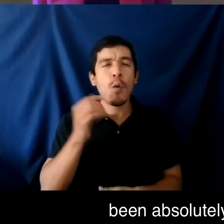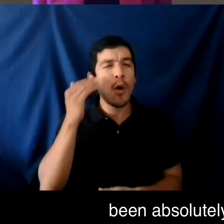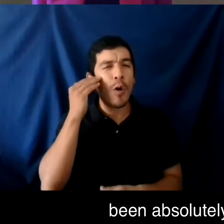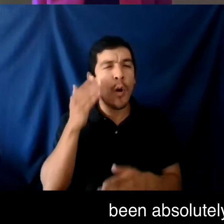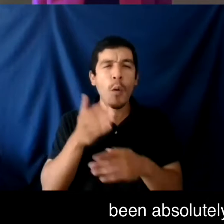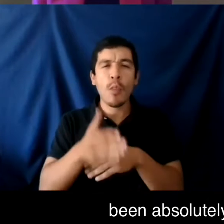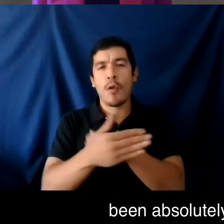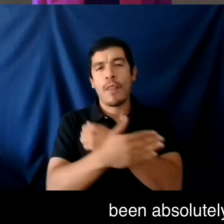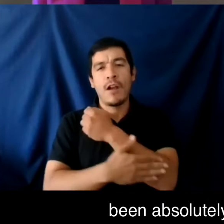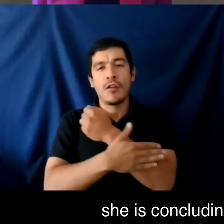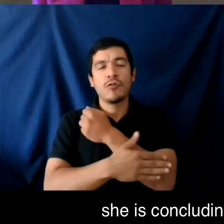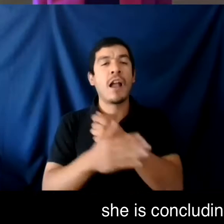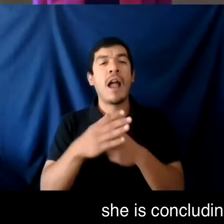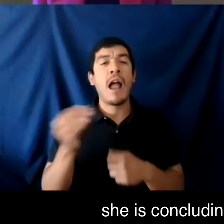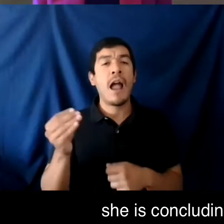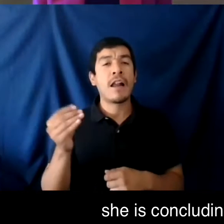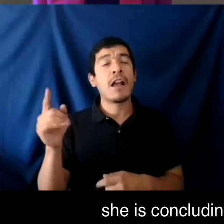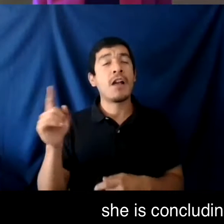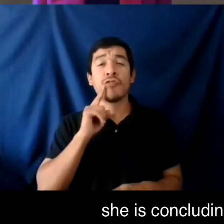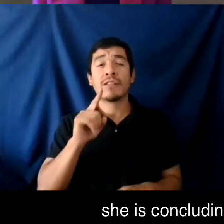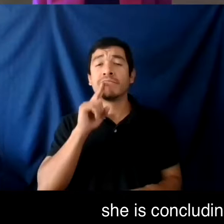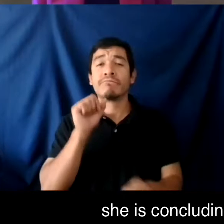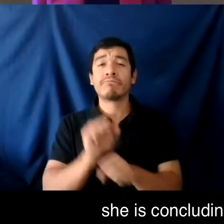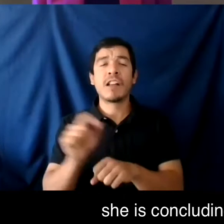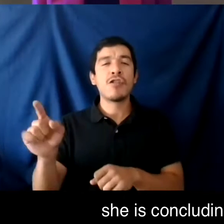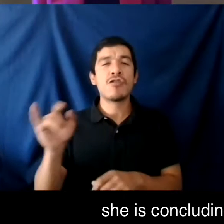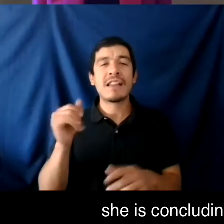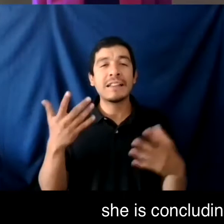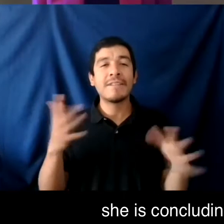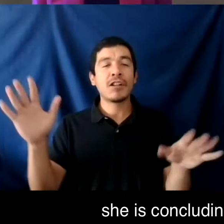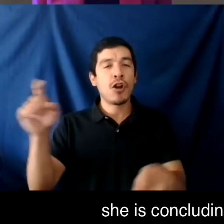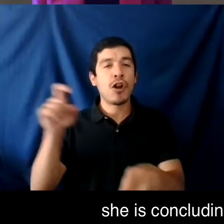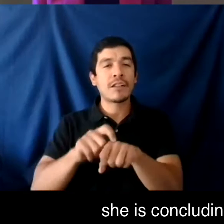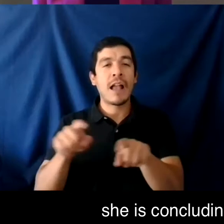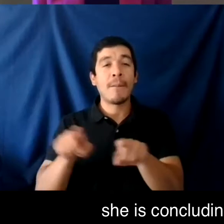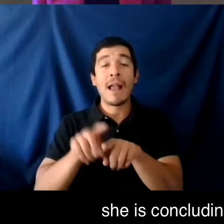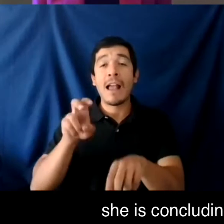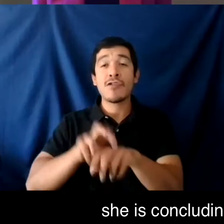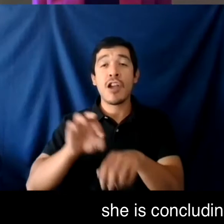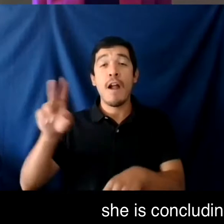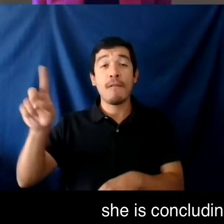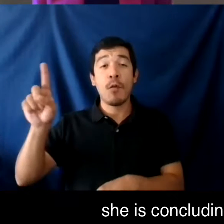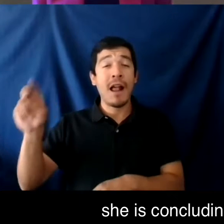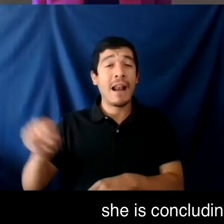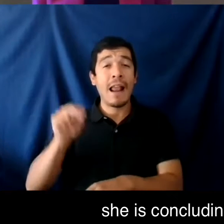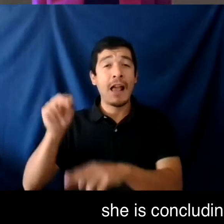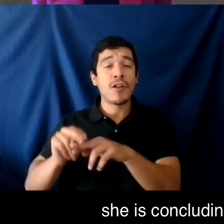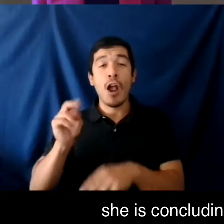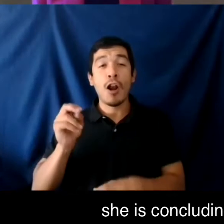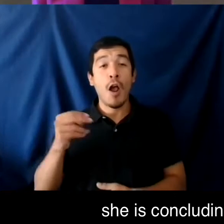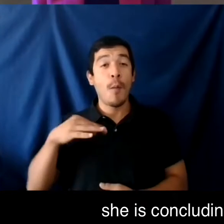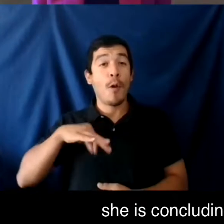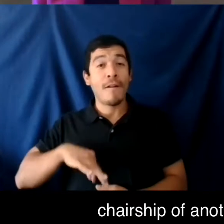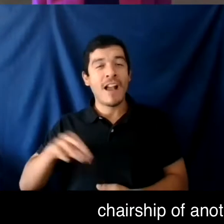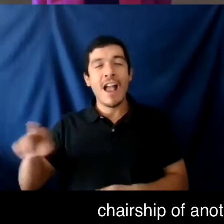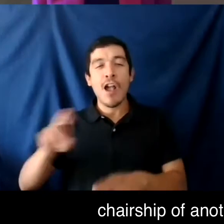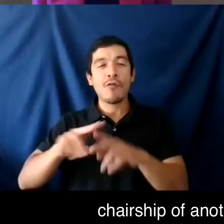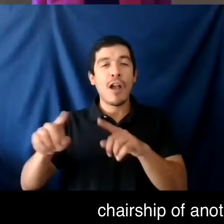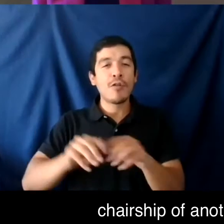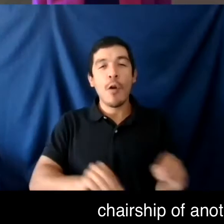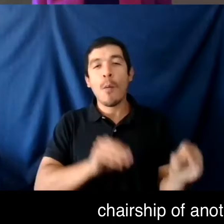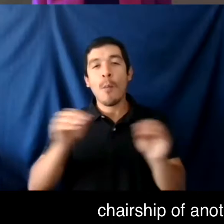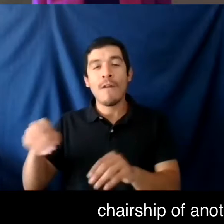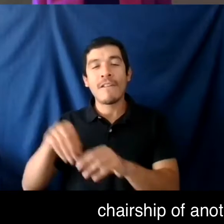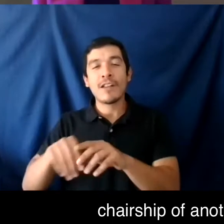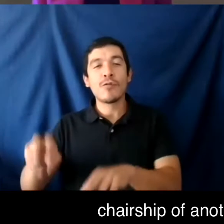the country. In fact, she is concluding time as chair of one national nonprofit, and she's getting ready to move into the